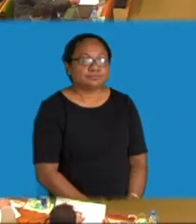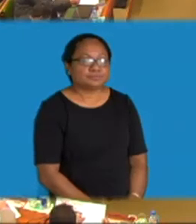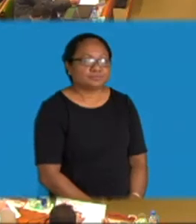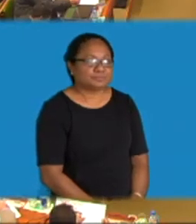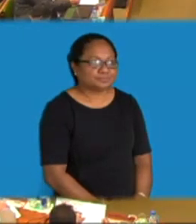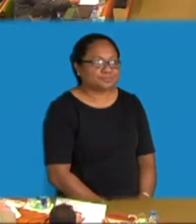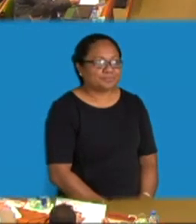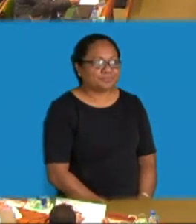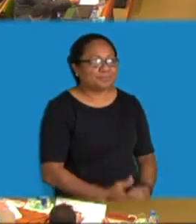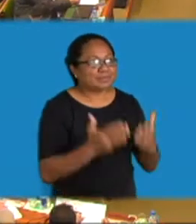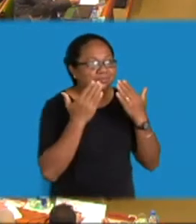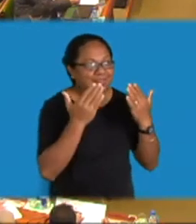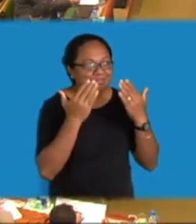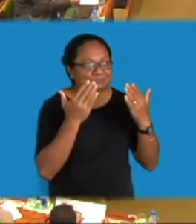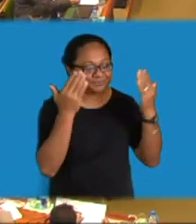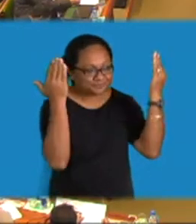Thank you, Madam Speaker.